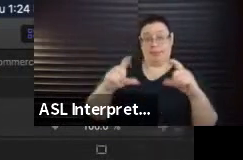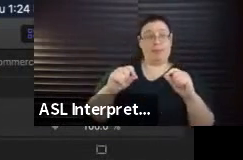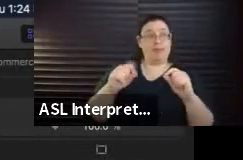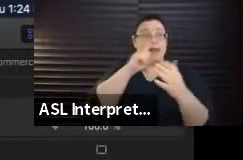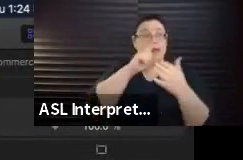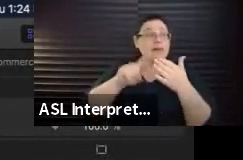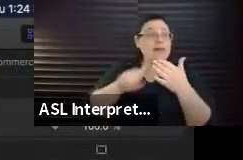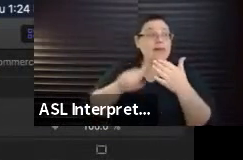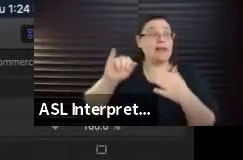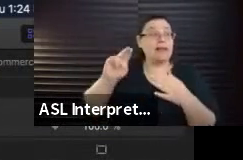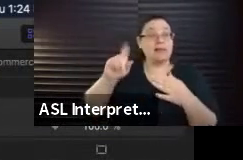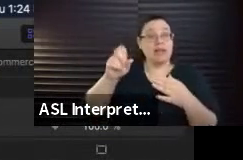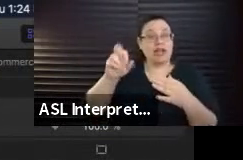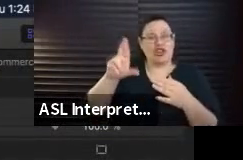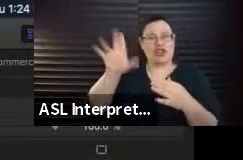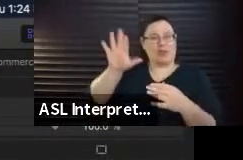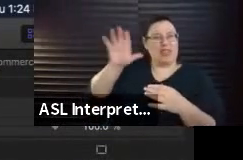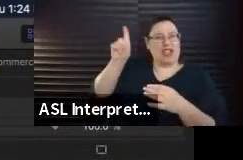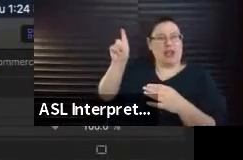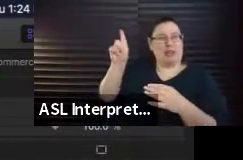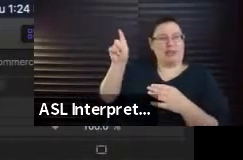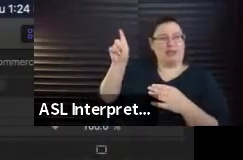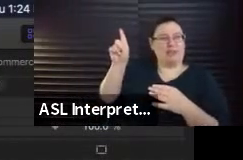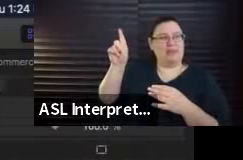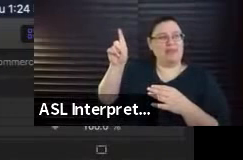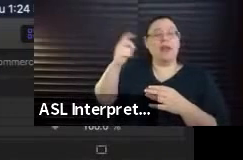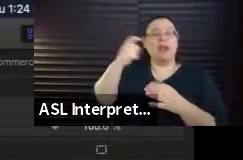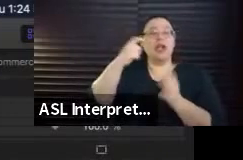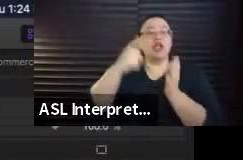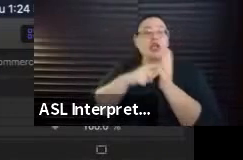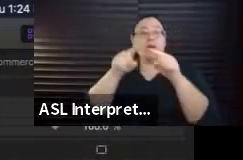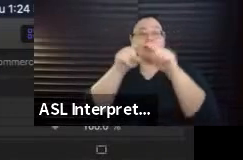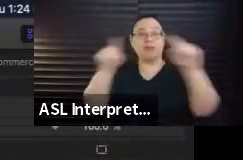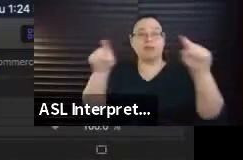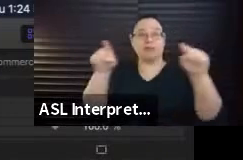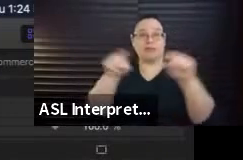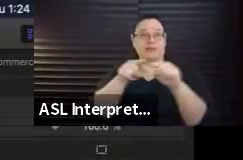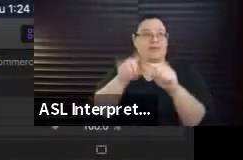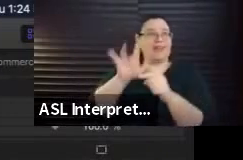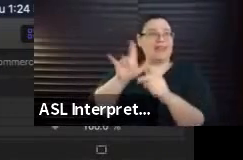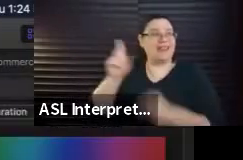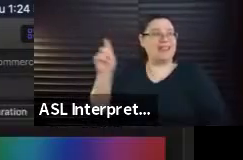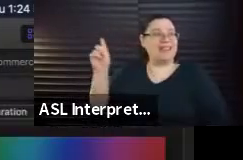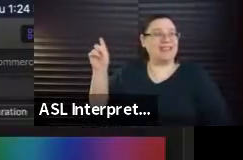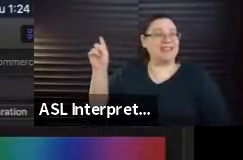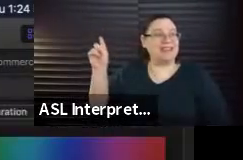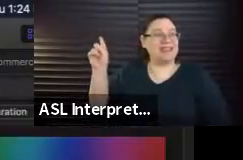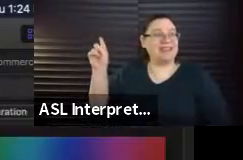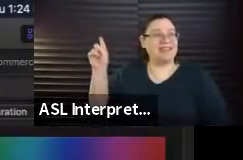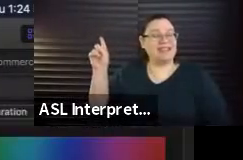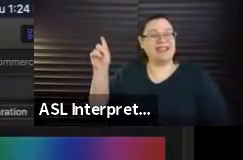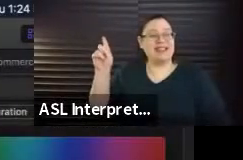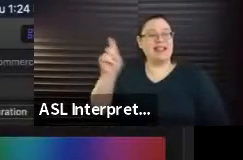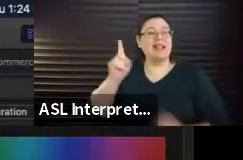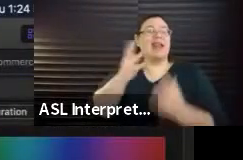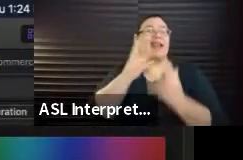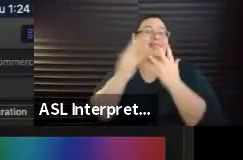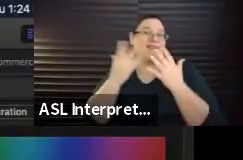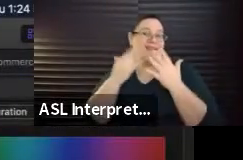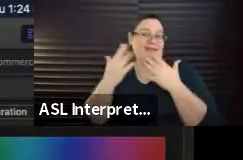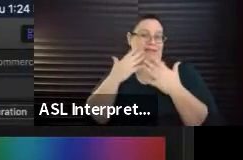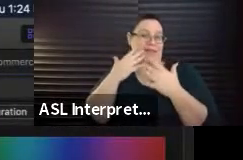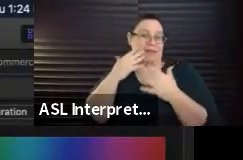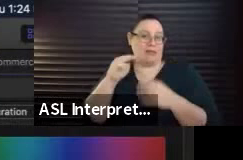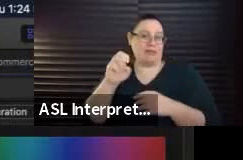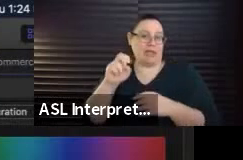is this area, and click this little upside down triangle. And that is gonna bring you to the color menu for a clip. And what